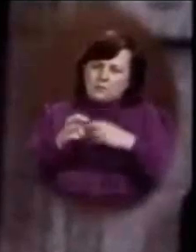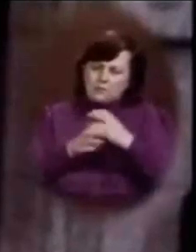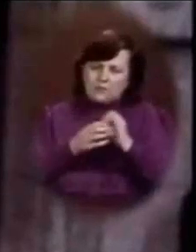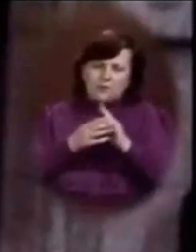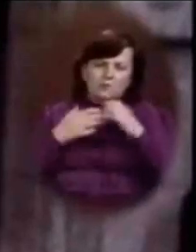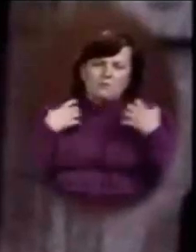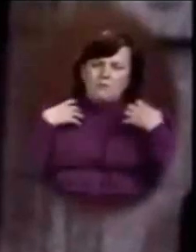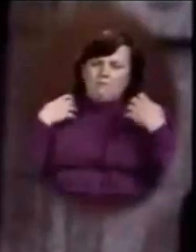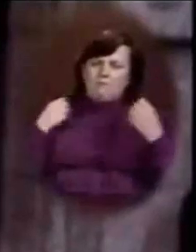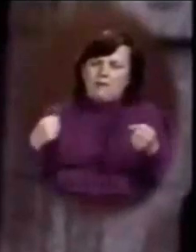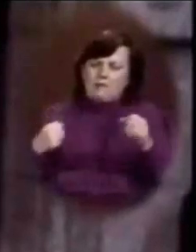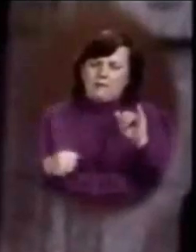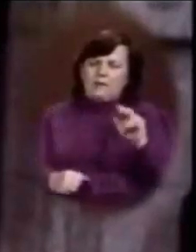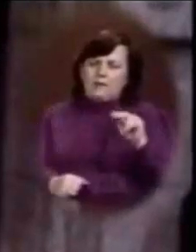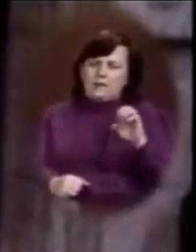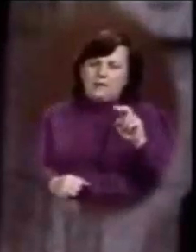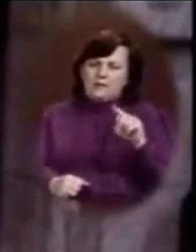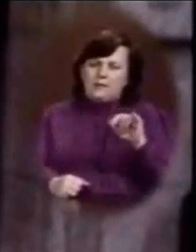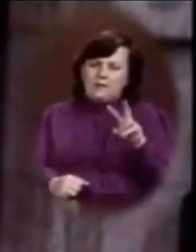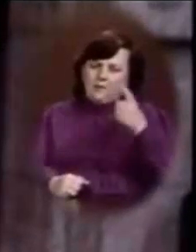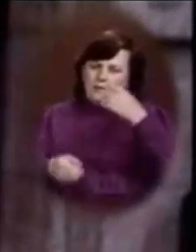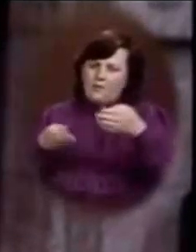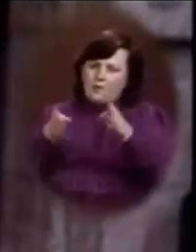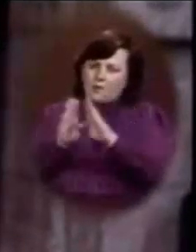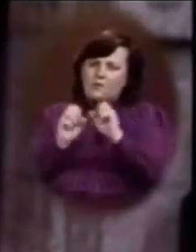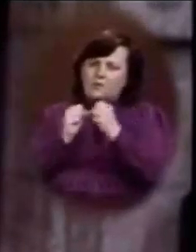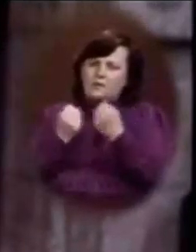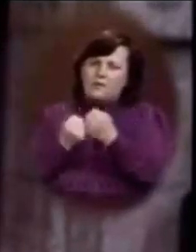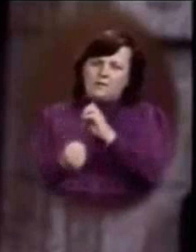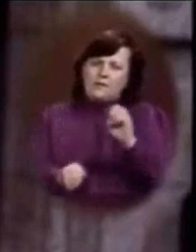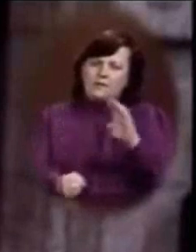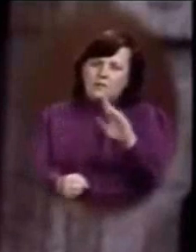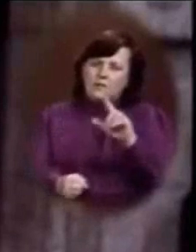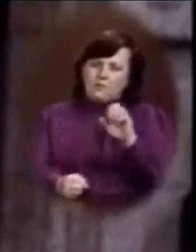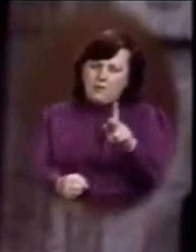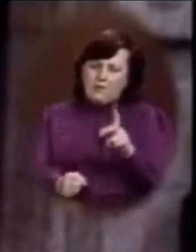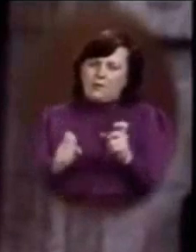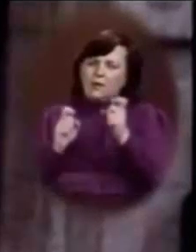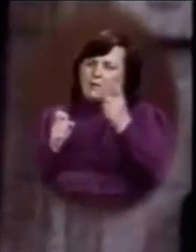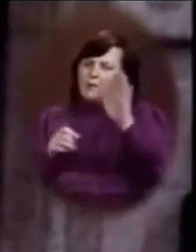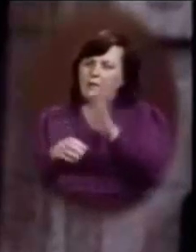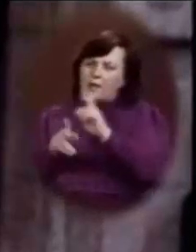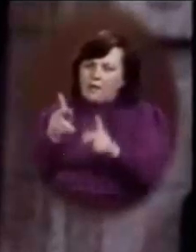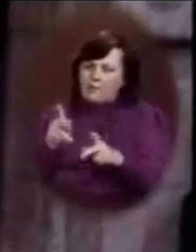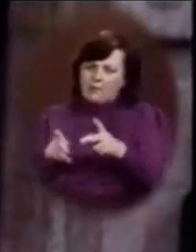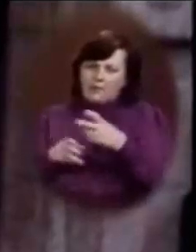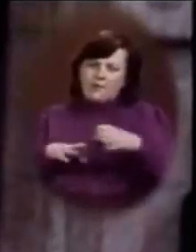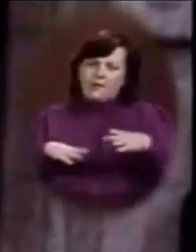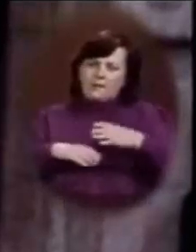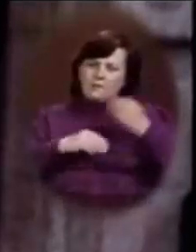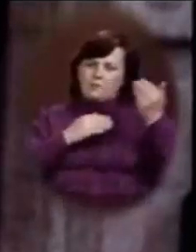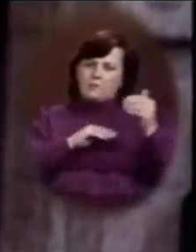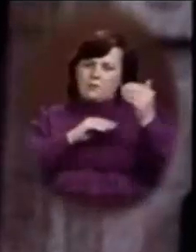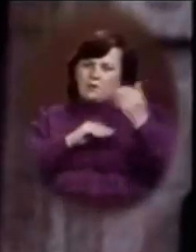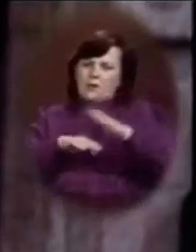incentive to the closed societies of the Eastern Bloc to extend it to their people and to accept restraints on